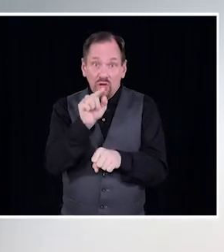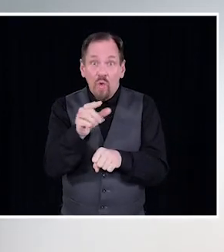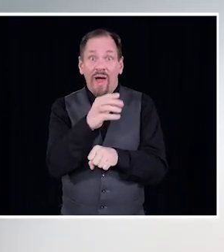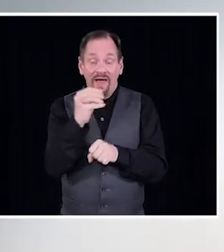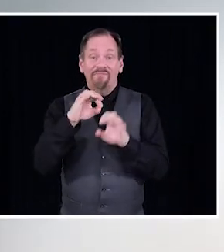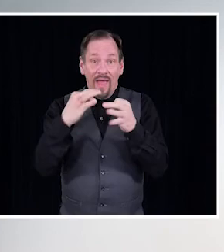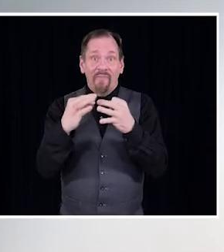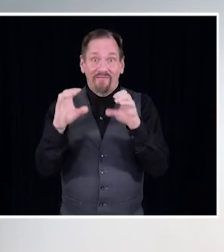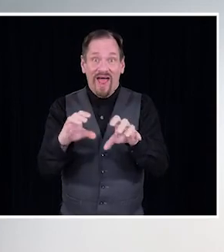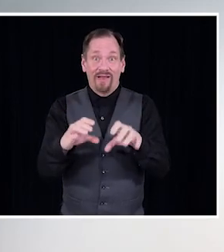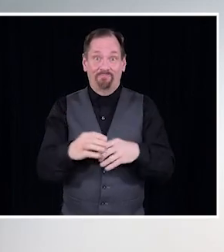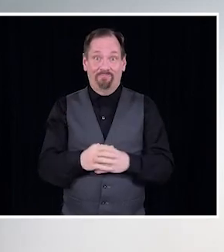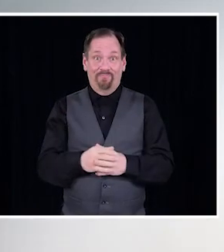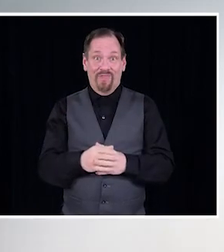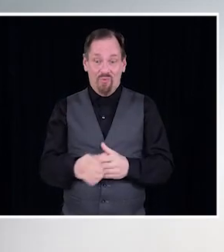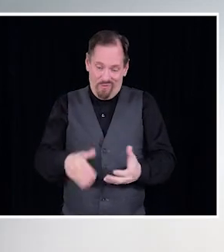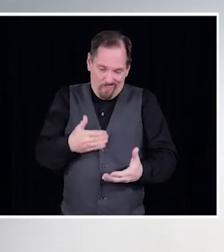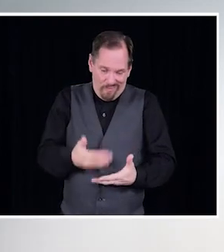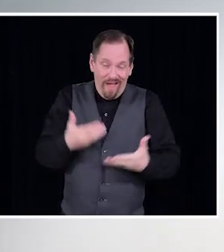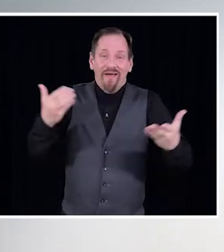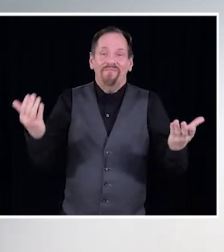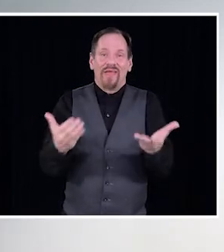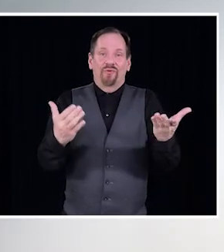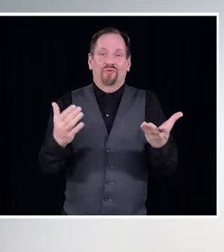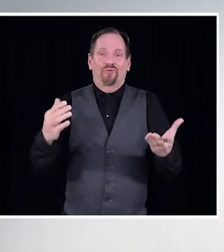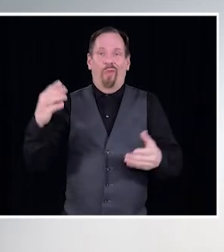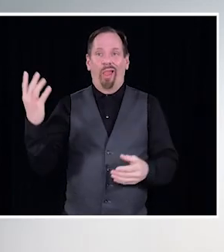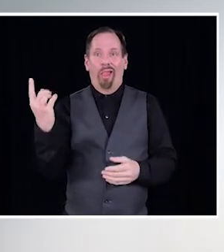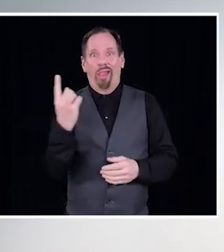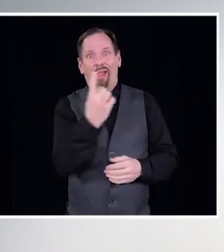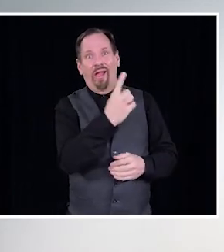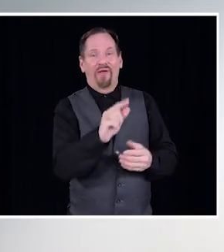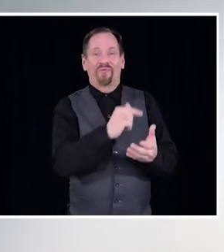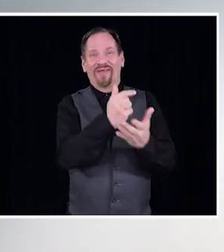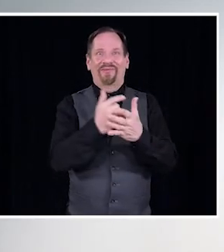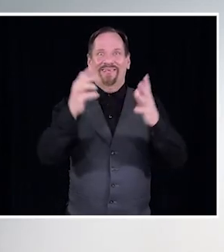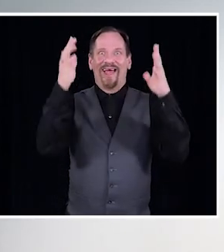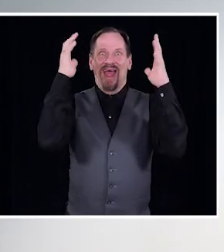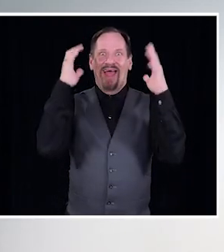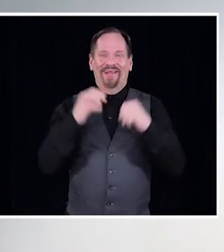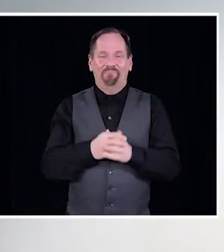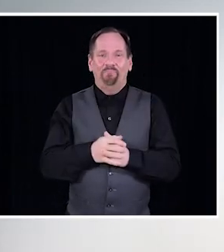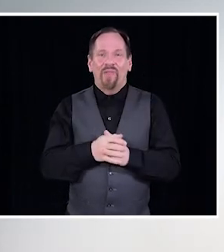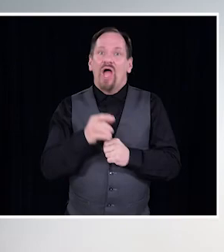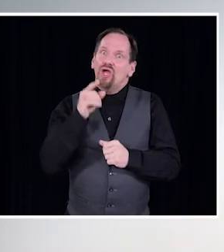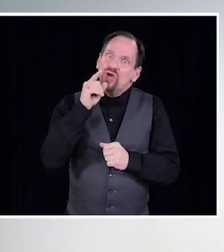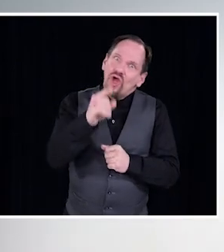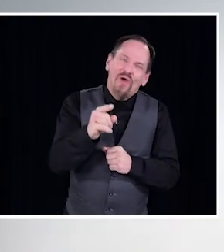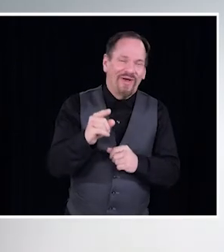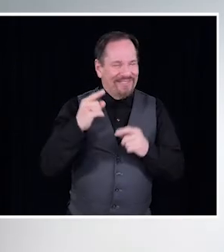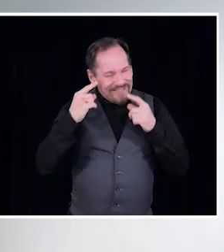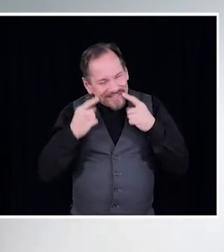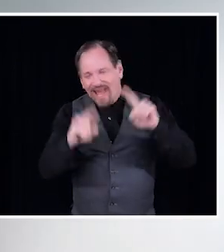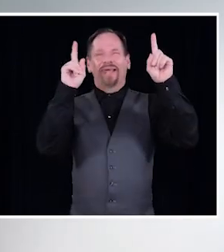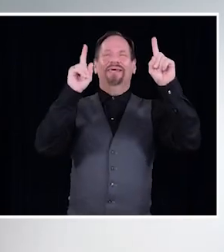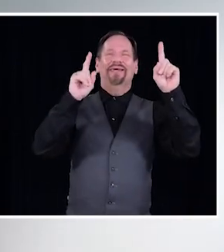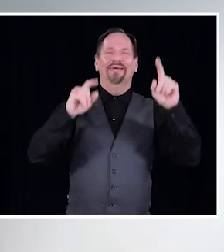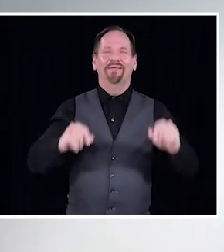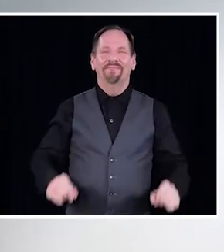this stage. You deserve some time to mark this massive accomplishment today. You did